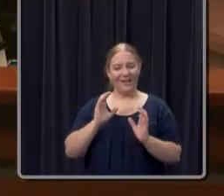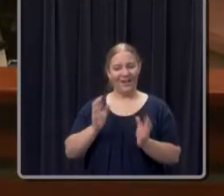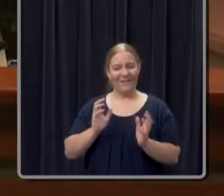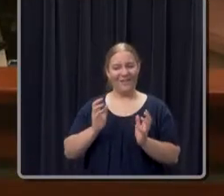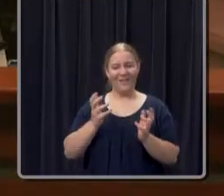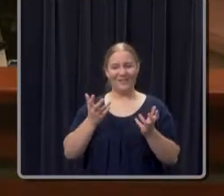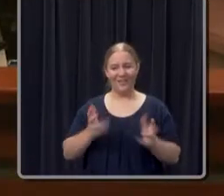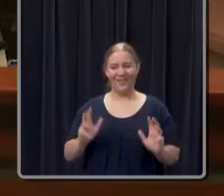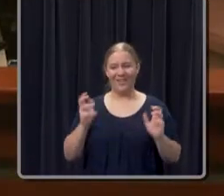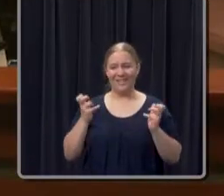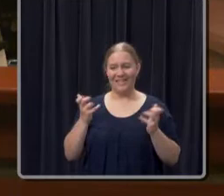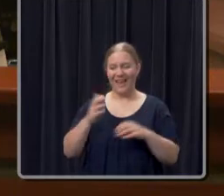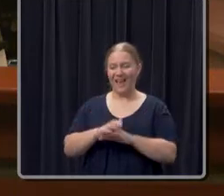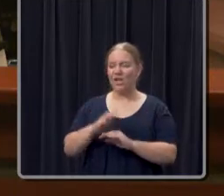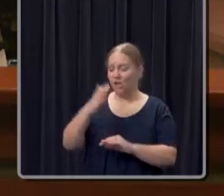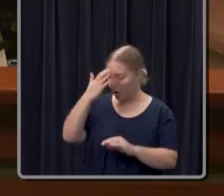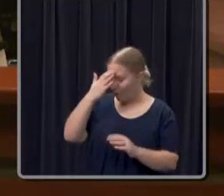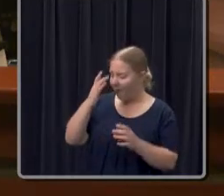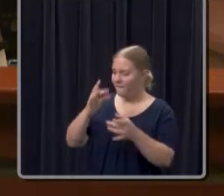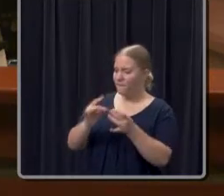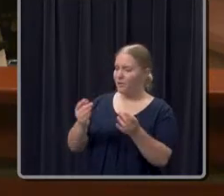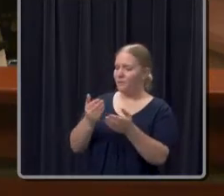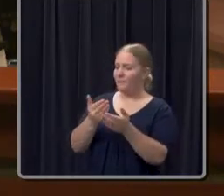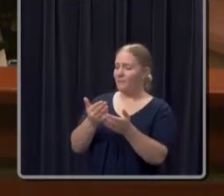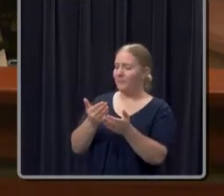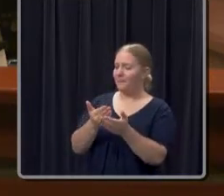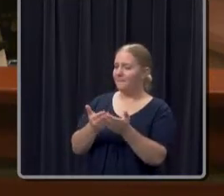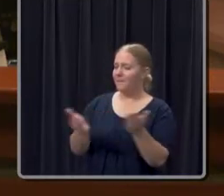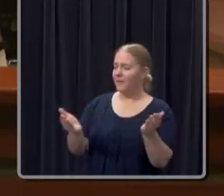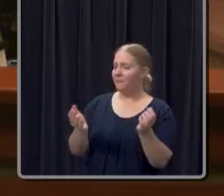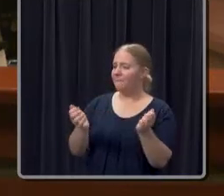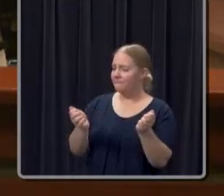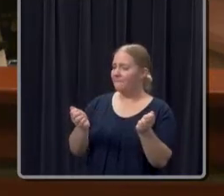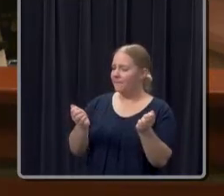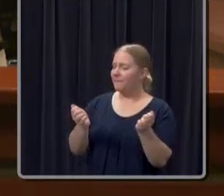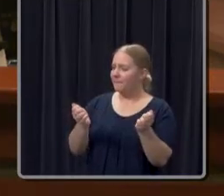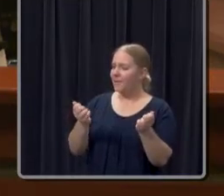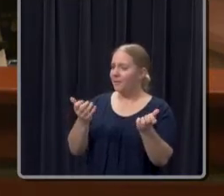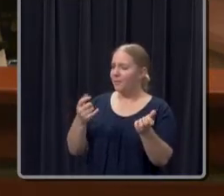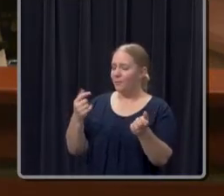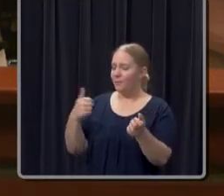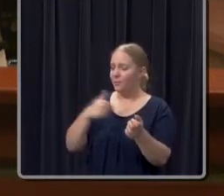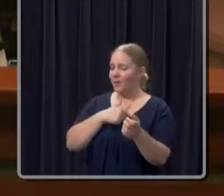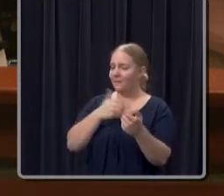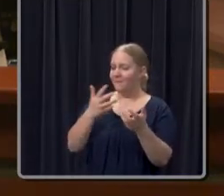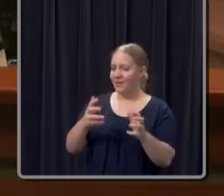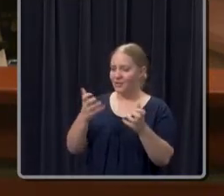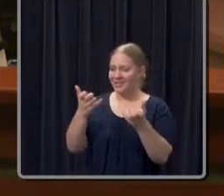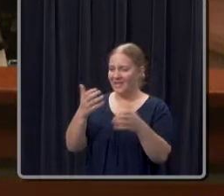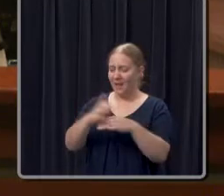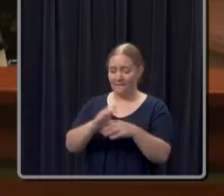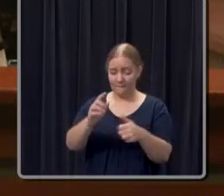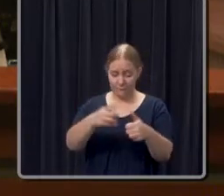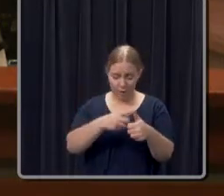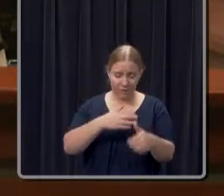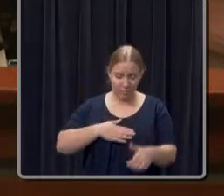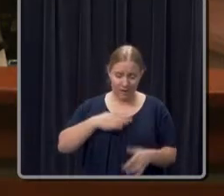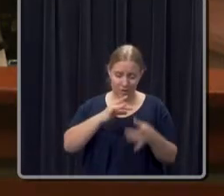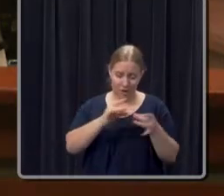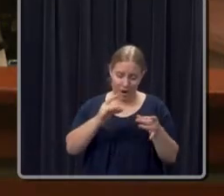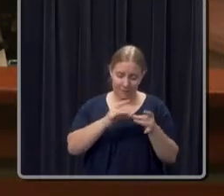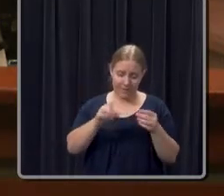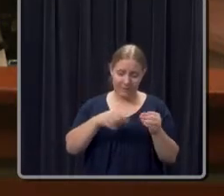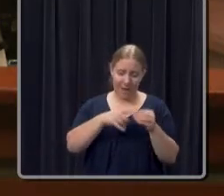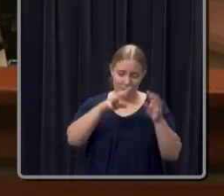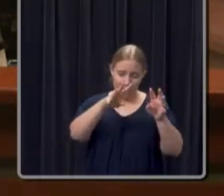So, just a couple things as we wrap up tonight. The first one, I appreciate the comments about